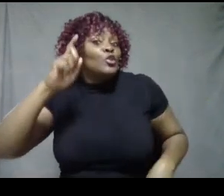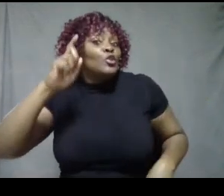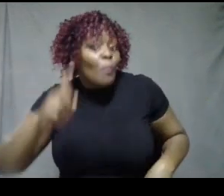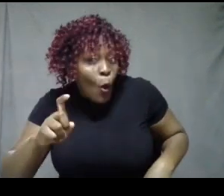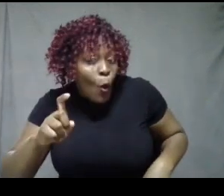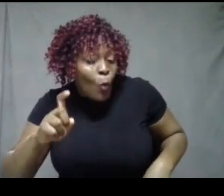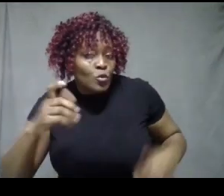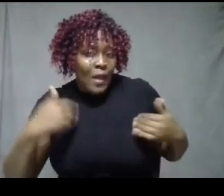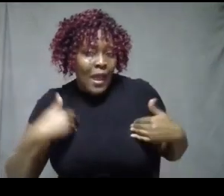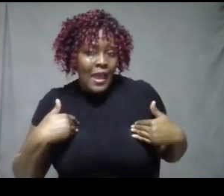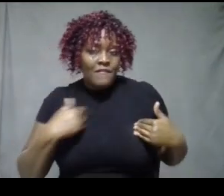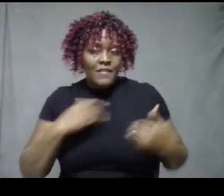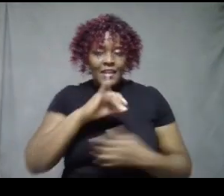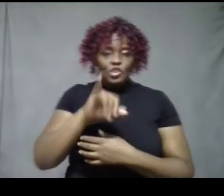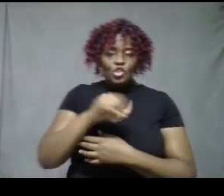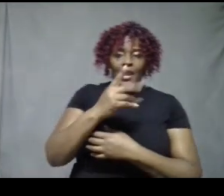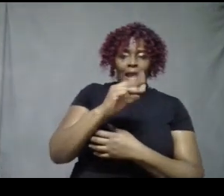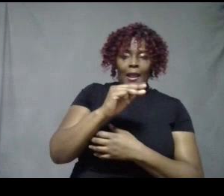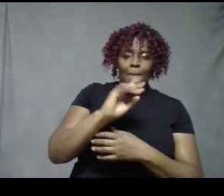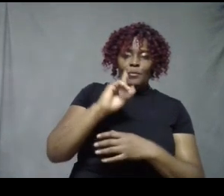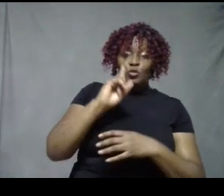JKM a year ago.